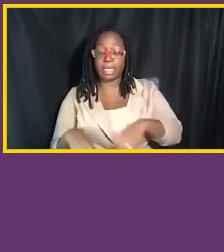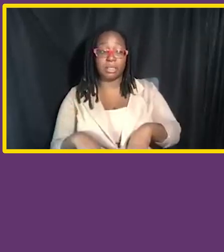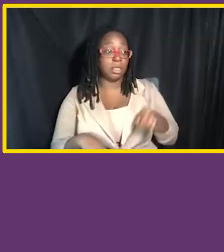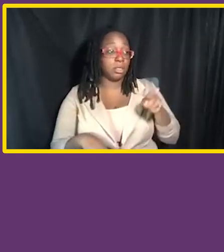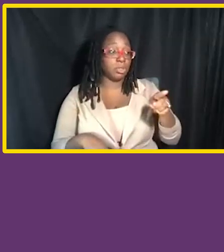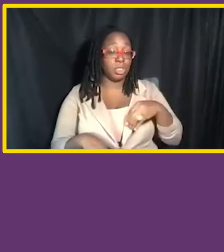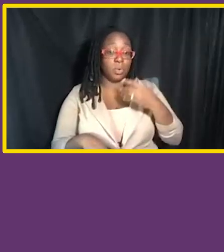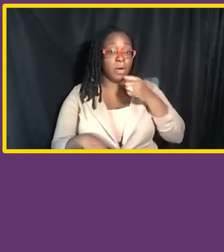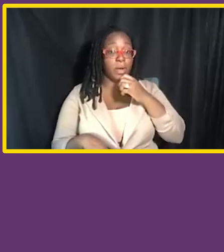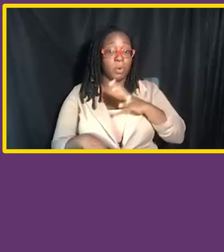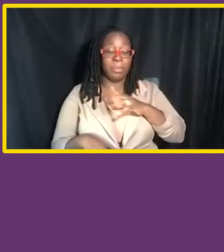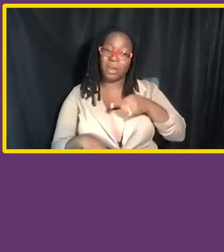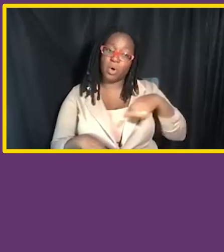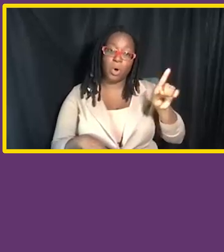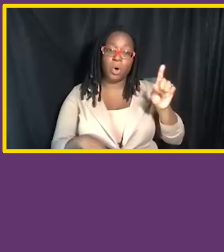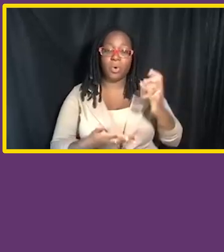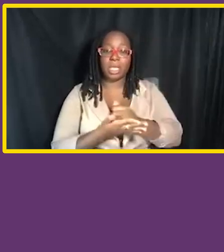research, right? And Robin was like,